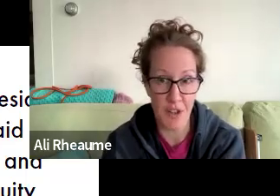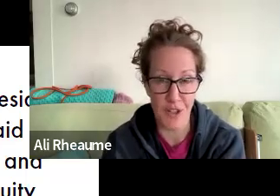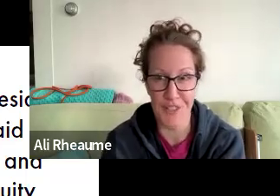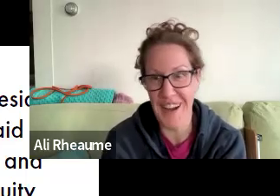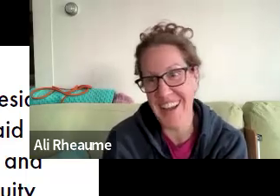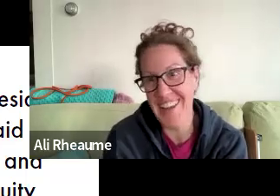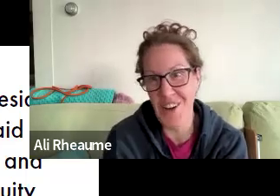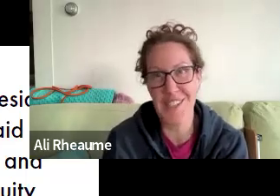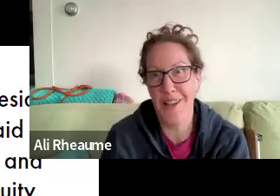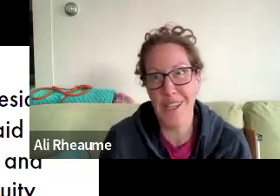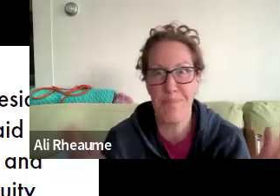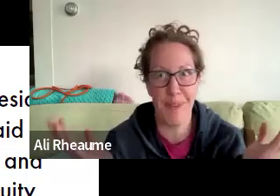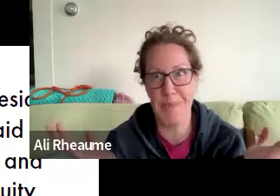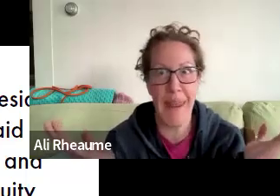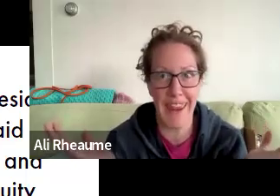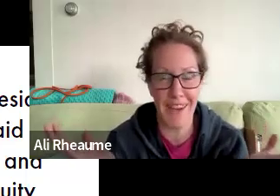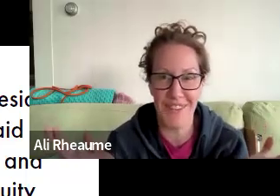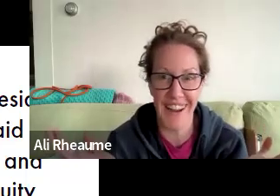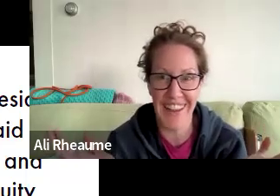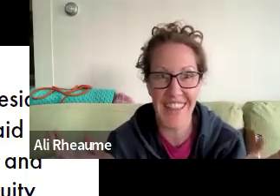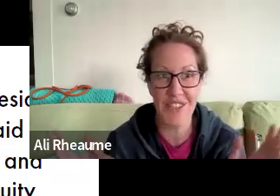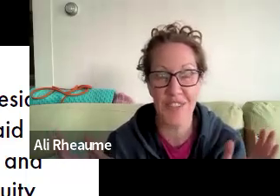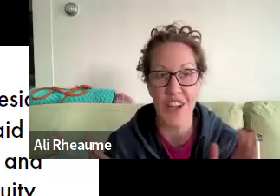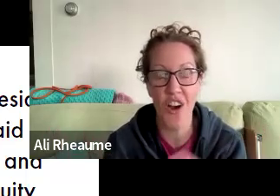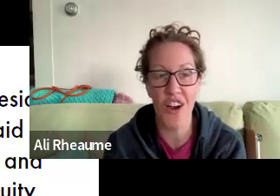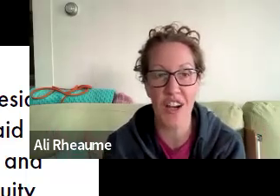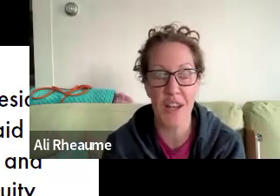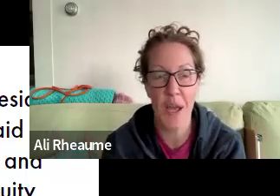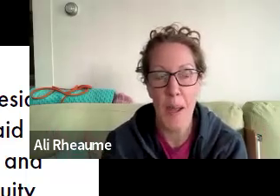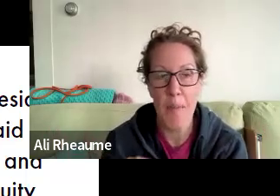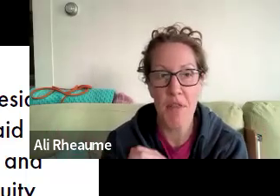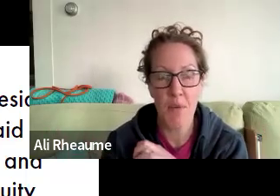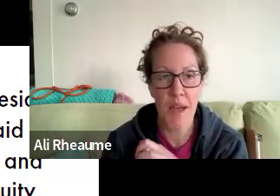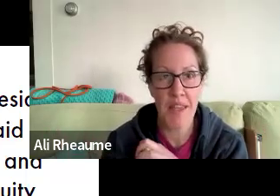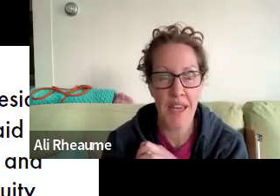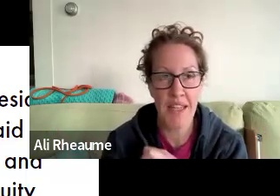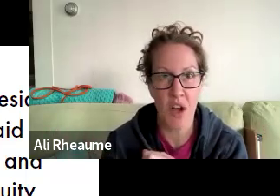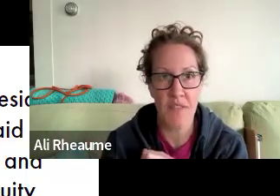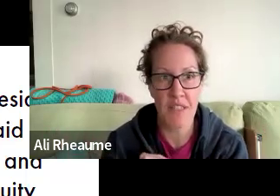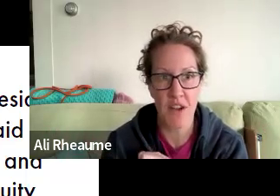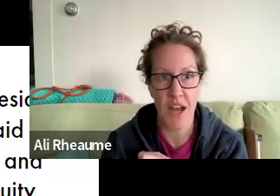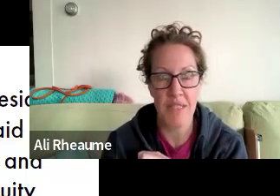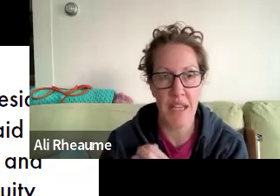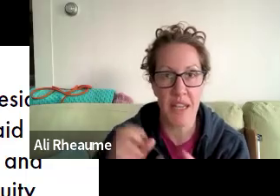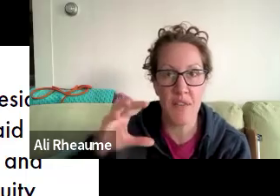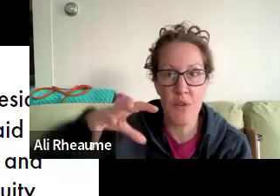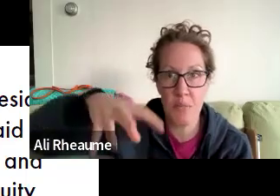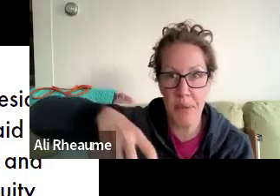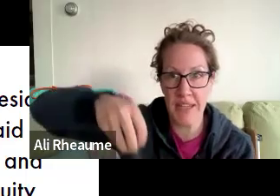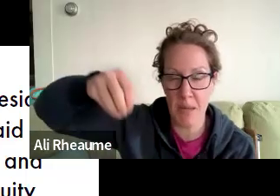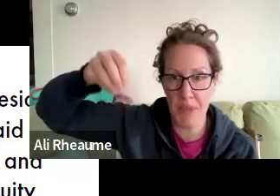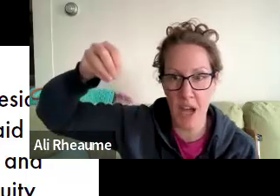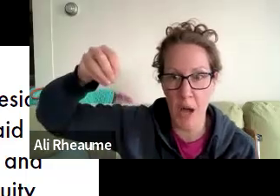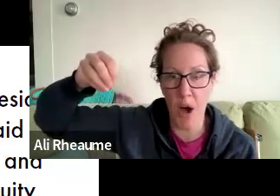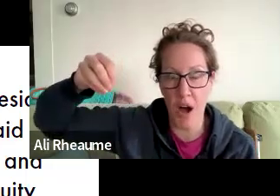very difficult to find, unless it's paved, right? That's really hard. but the way that it's often described is like if you